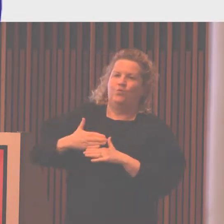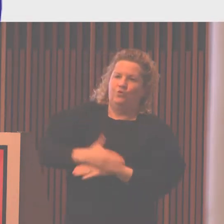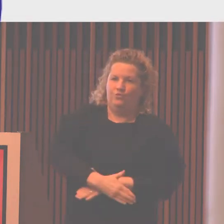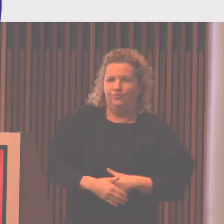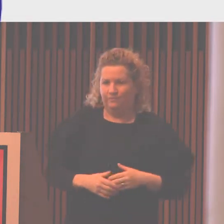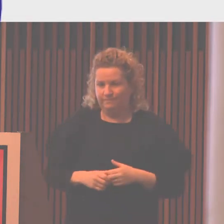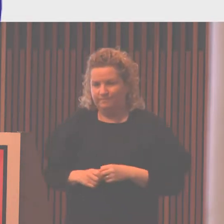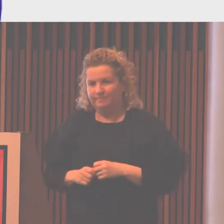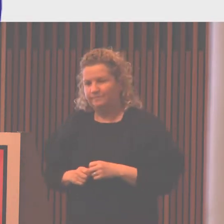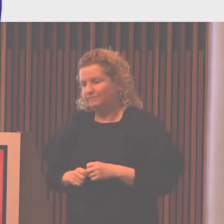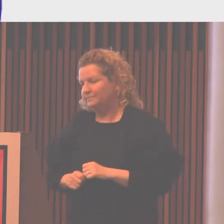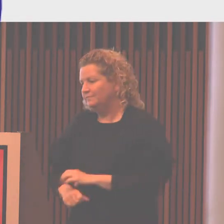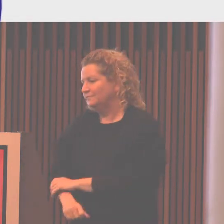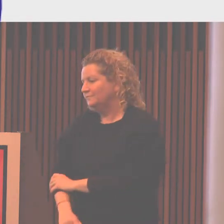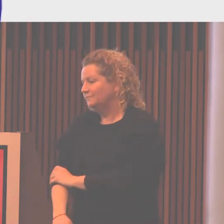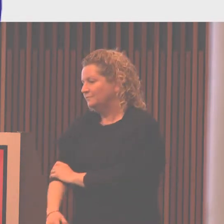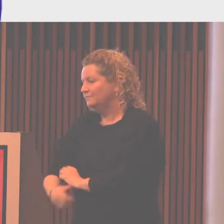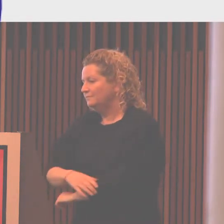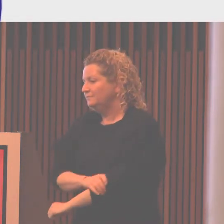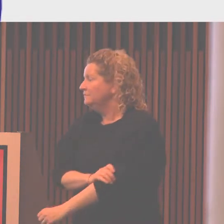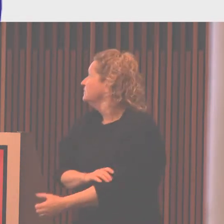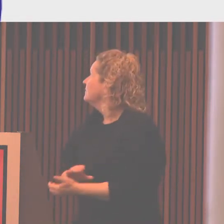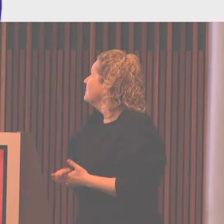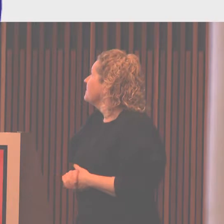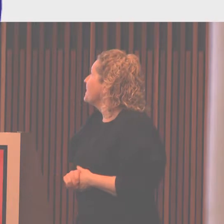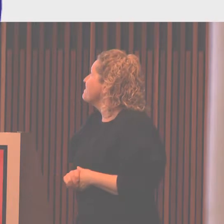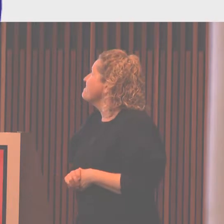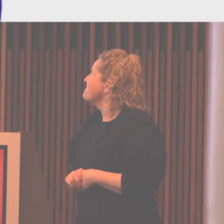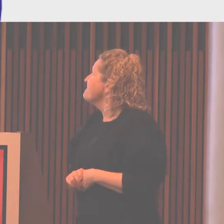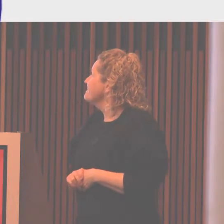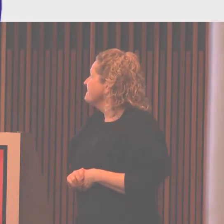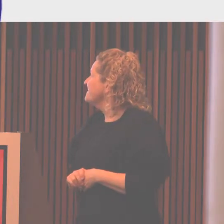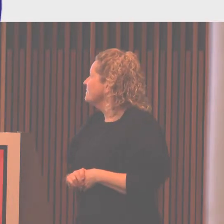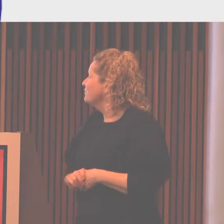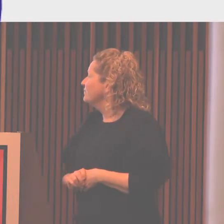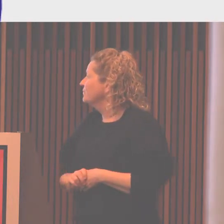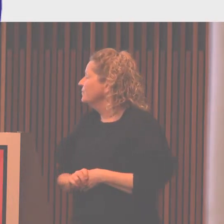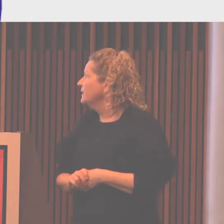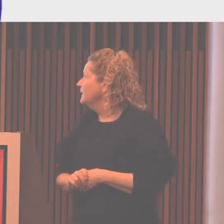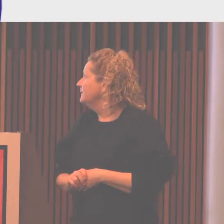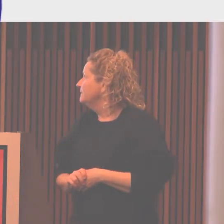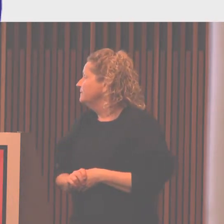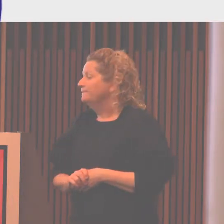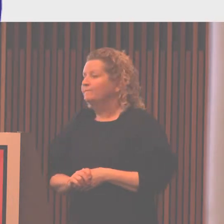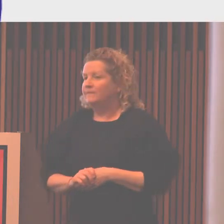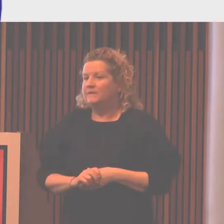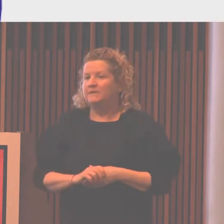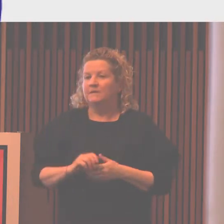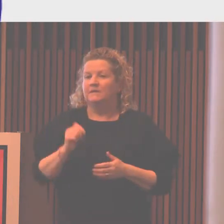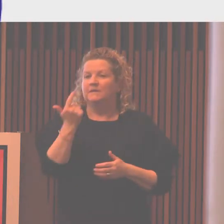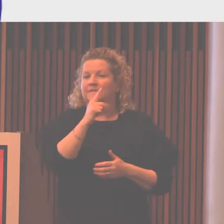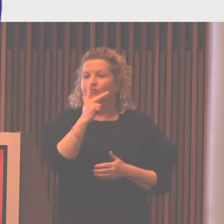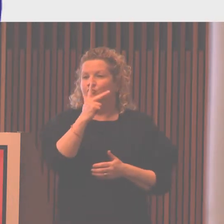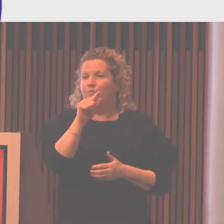Just quickly, this is the Indigenous status is asked. So 72.5% of the people who receive advocacy by